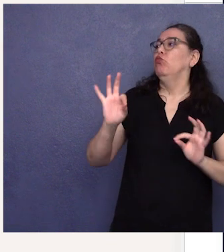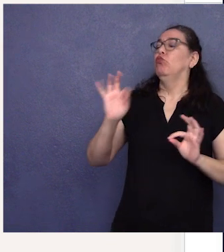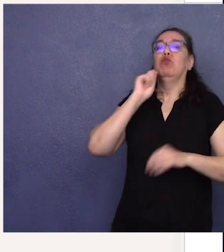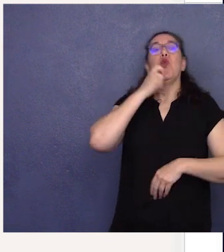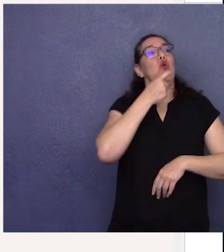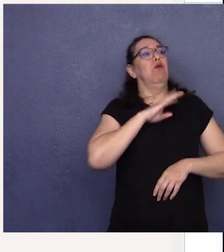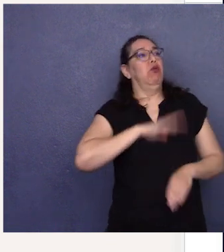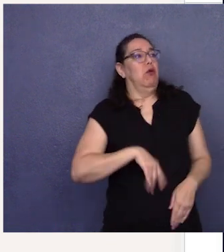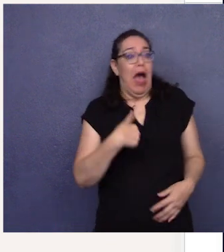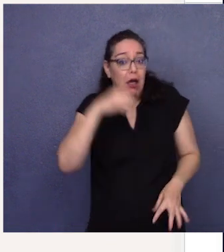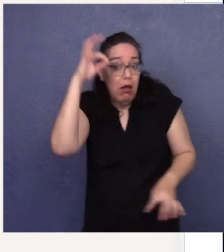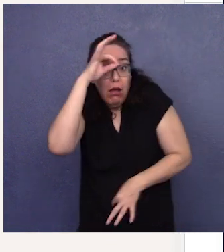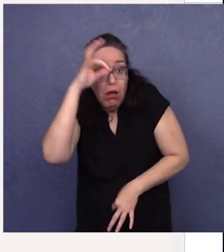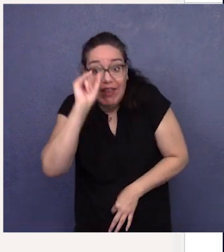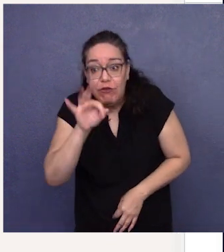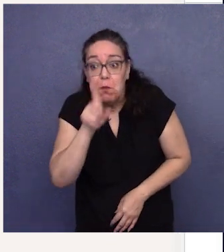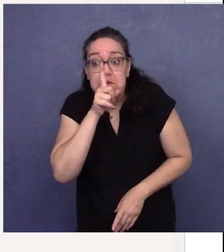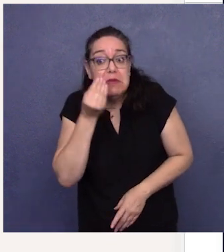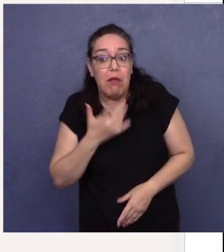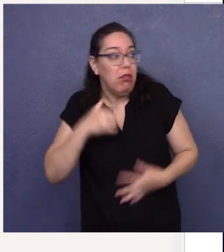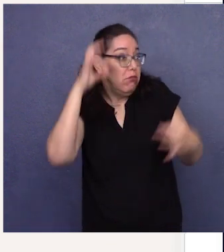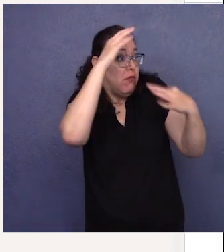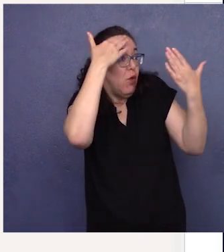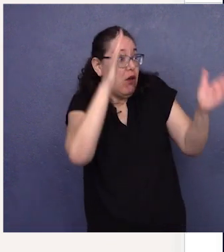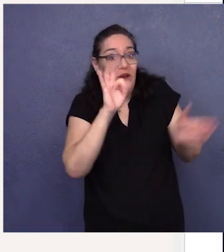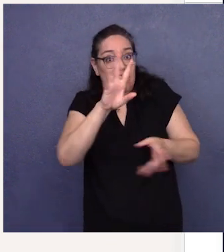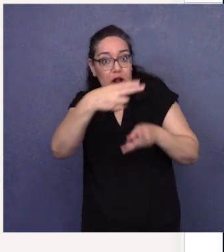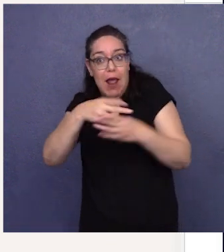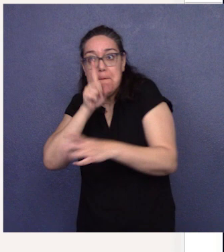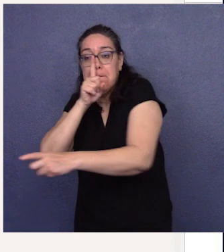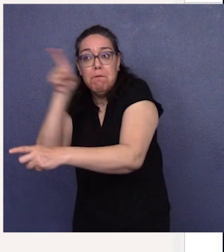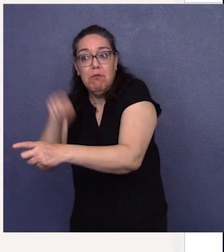even know that if you didn't tell me. Right. Awesome. Thank you.